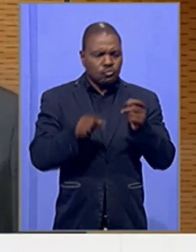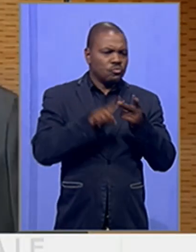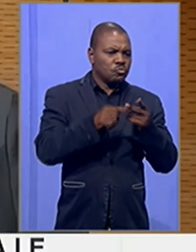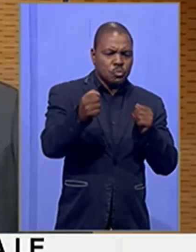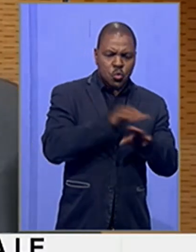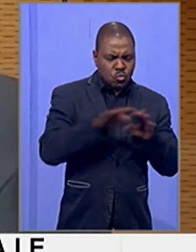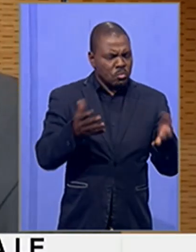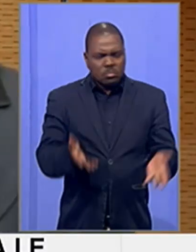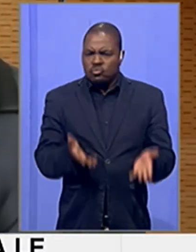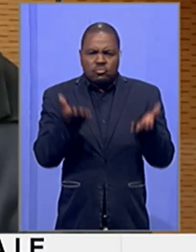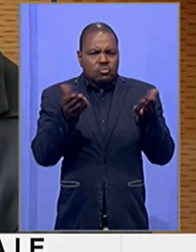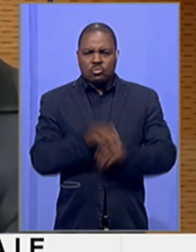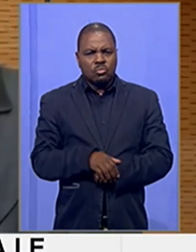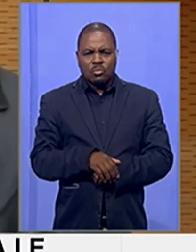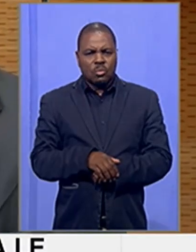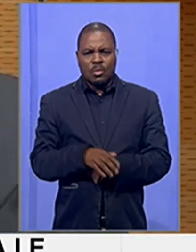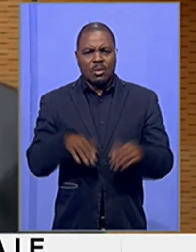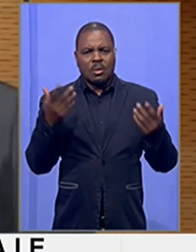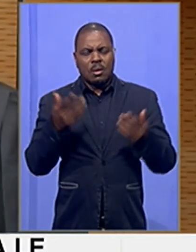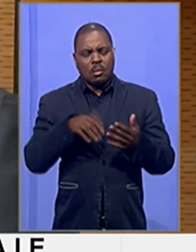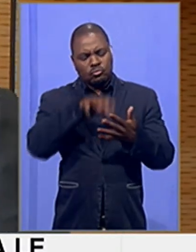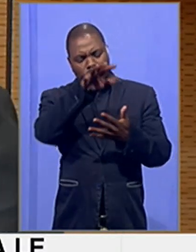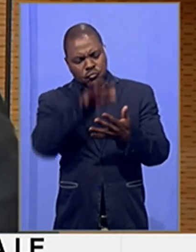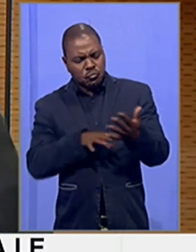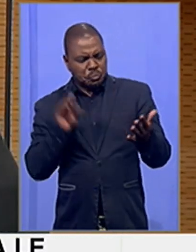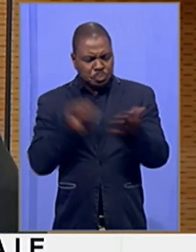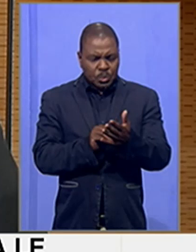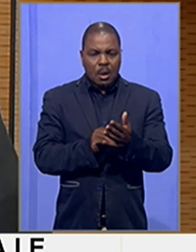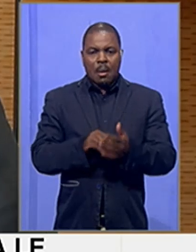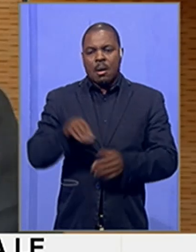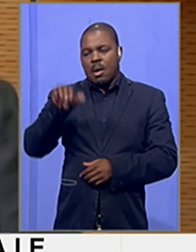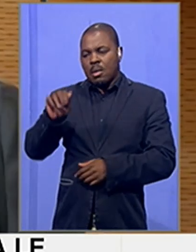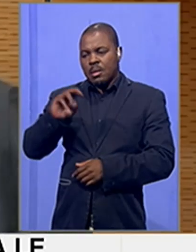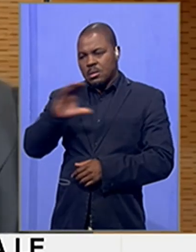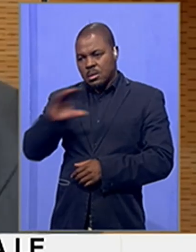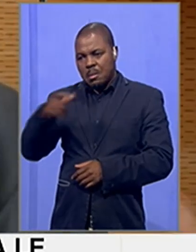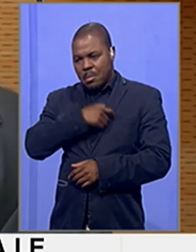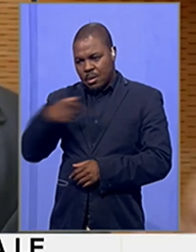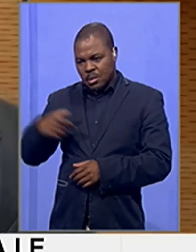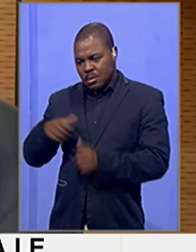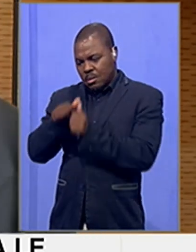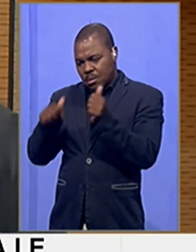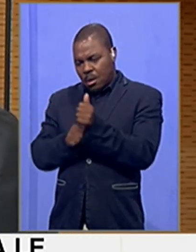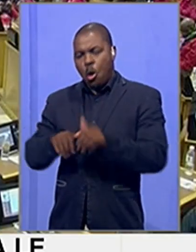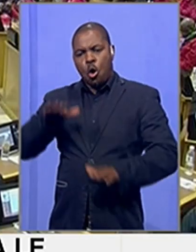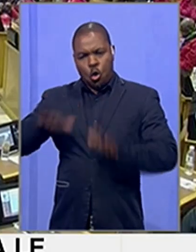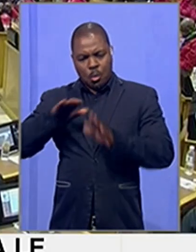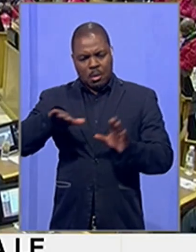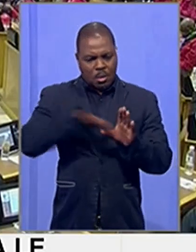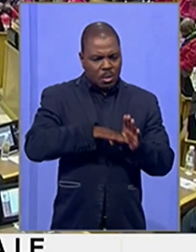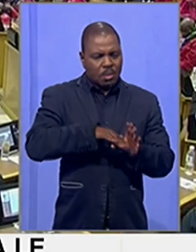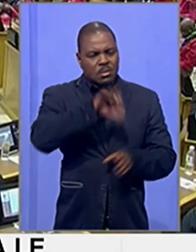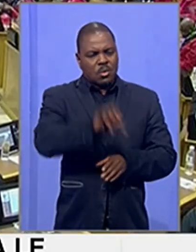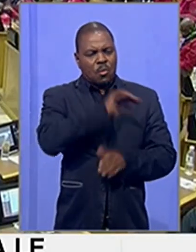good. So there is nothing that is written in black and white that the deputy president of the ANC automatically becomes the president of the country.